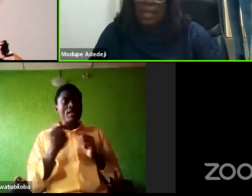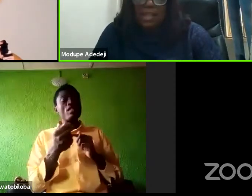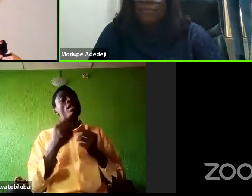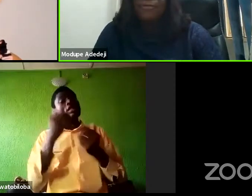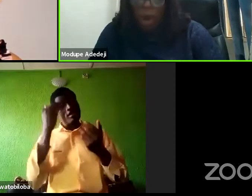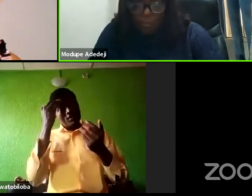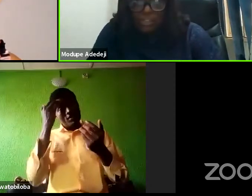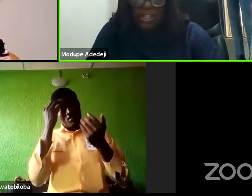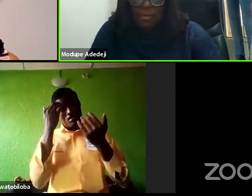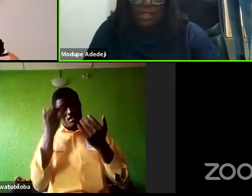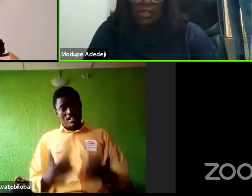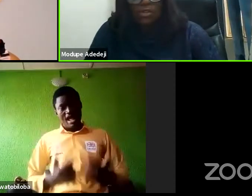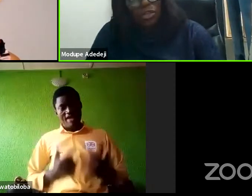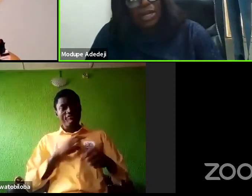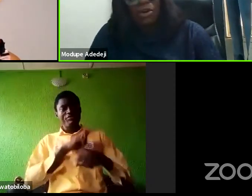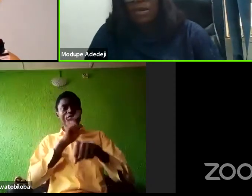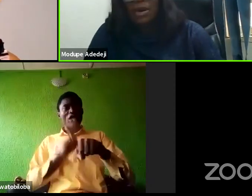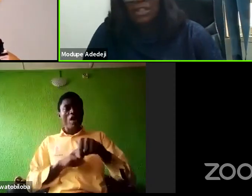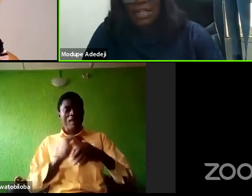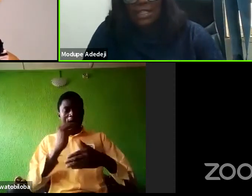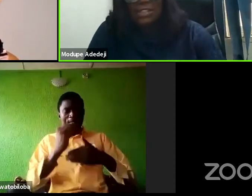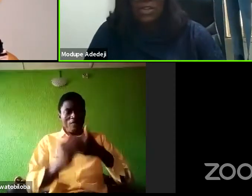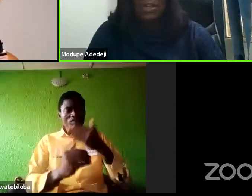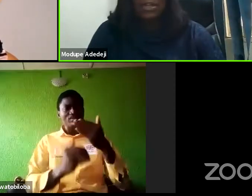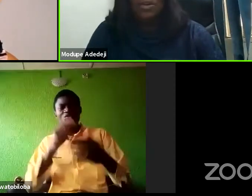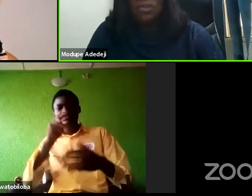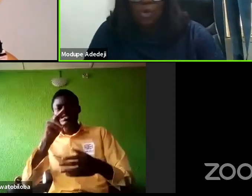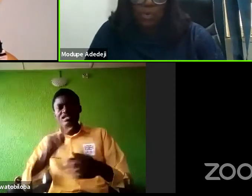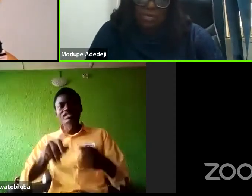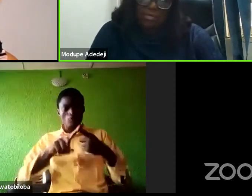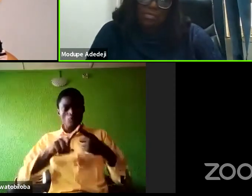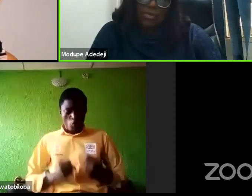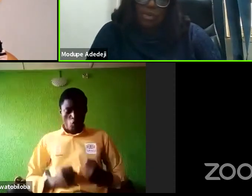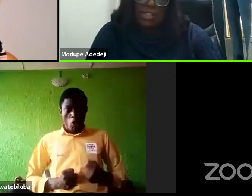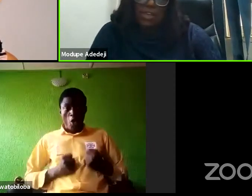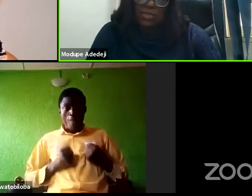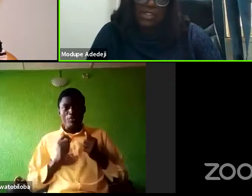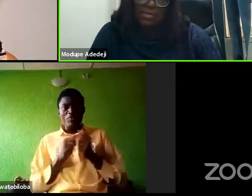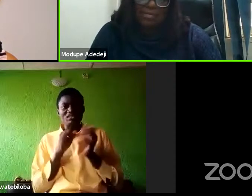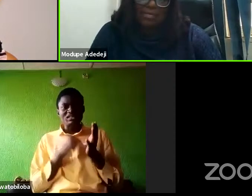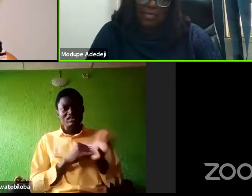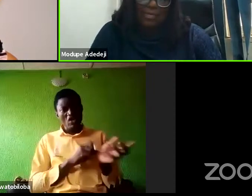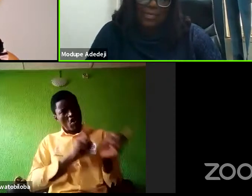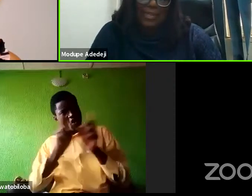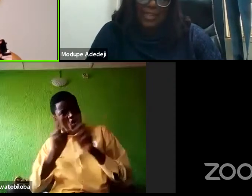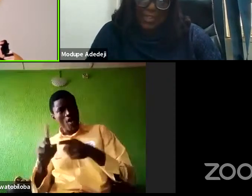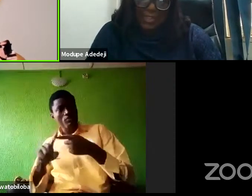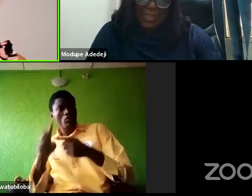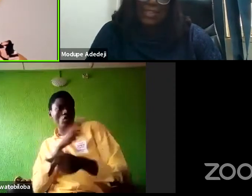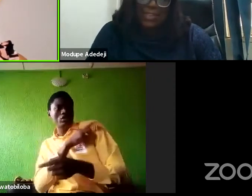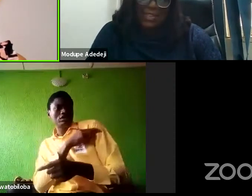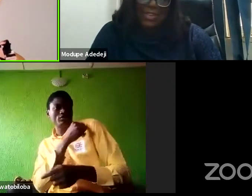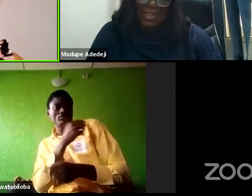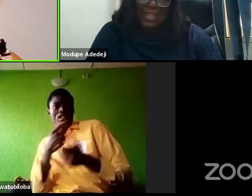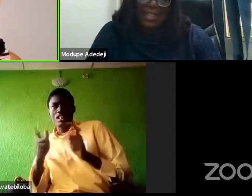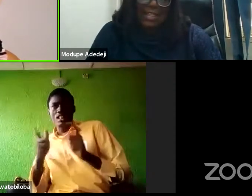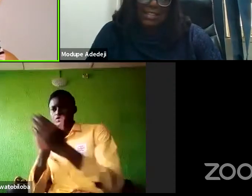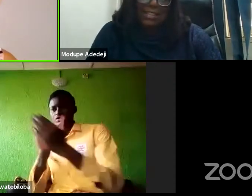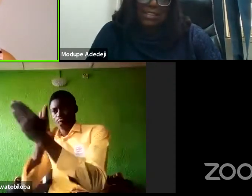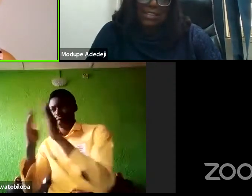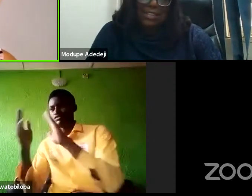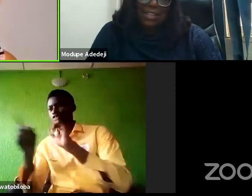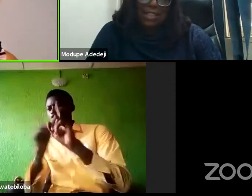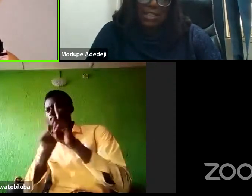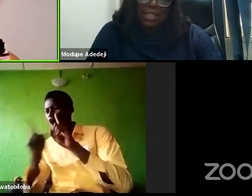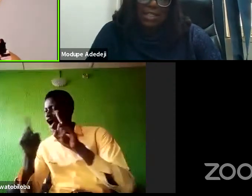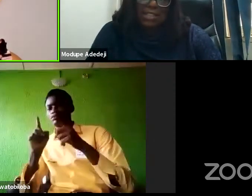it comfortably. So you can come around and let's talk to ourselves. Thank you very much, Dr. Adedeji.